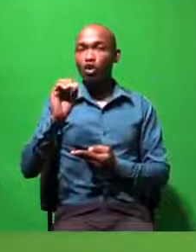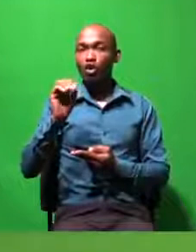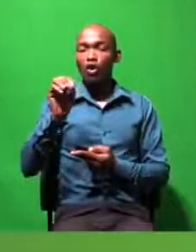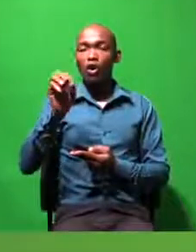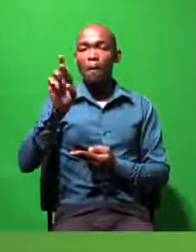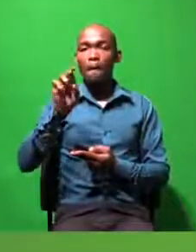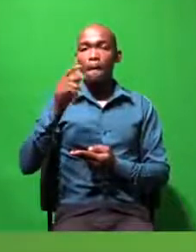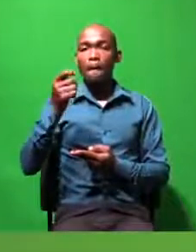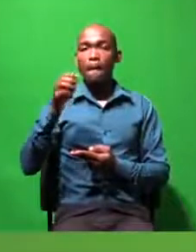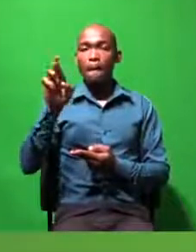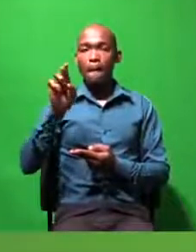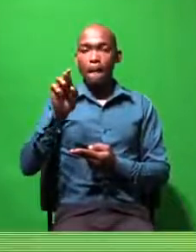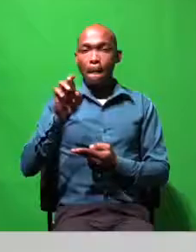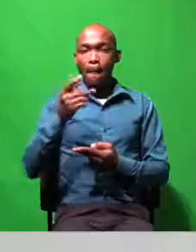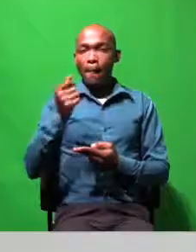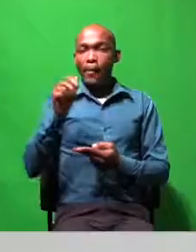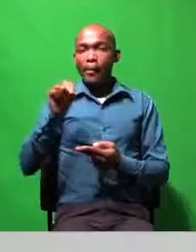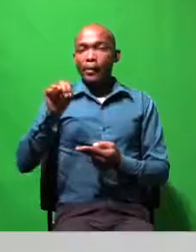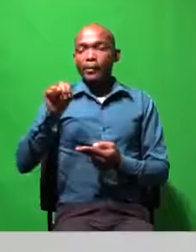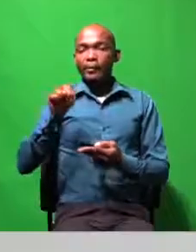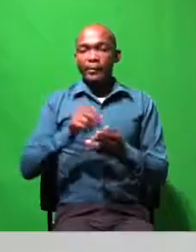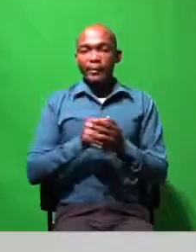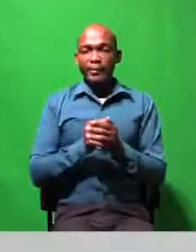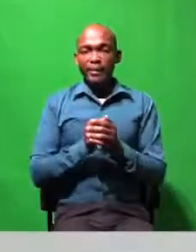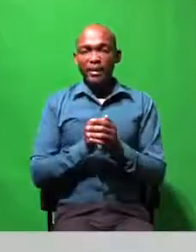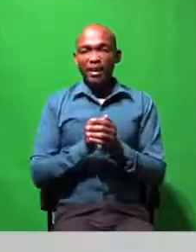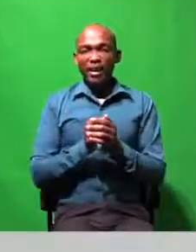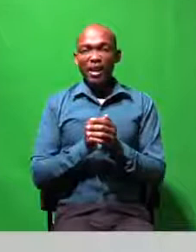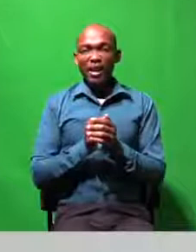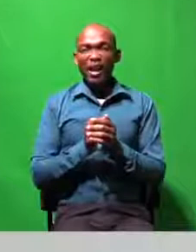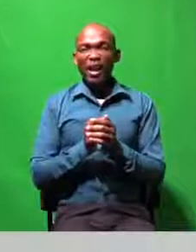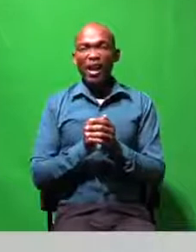called the quarter turn.